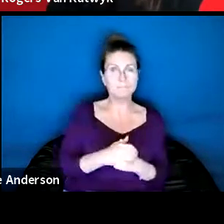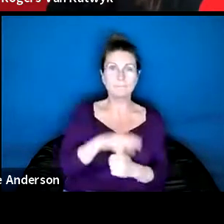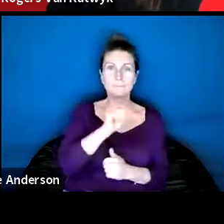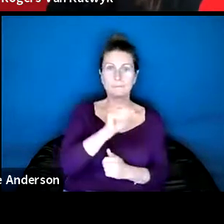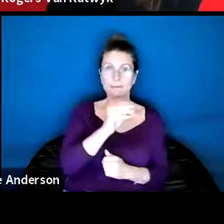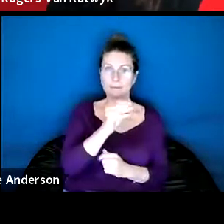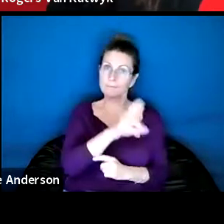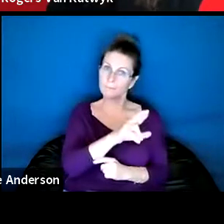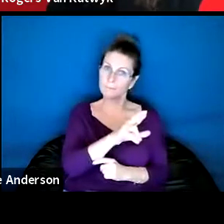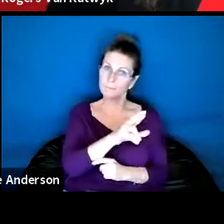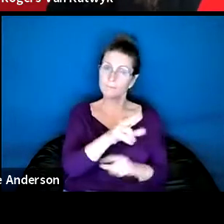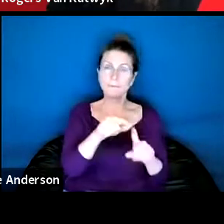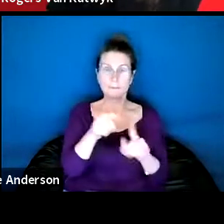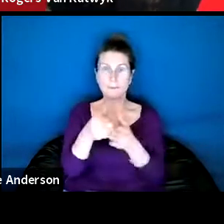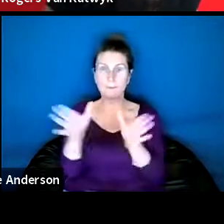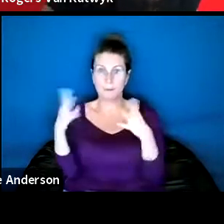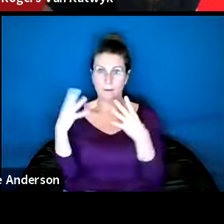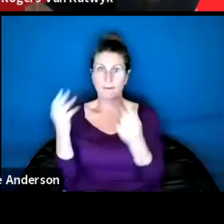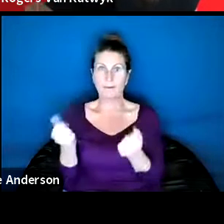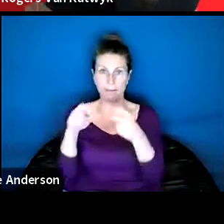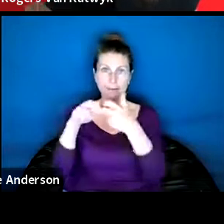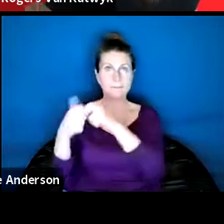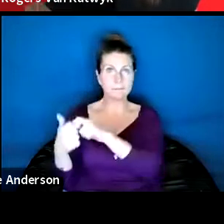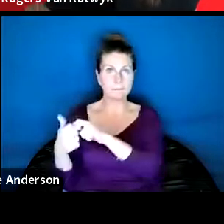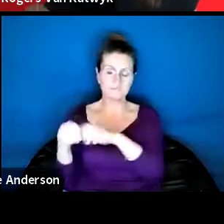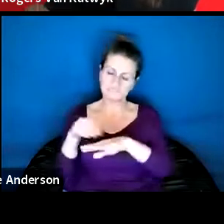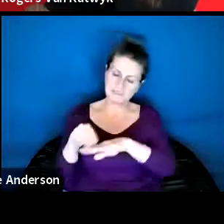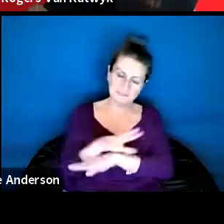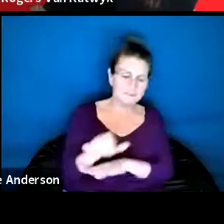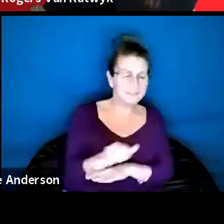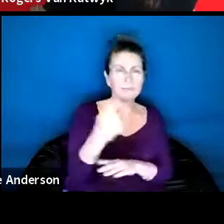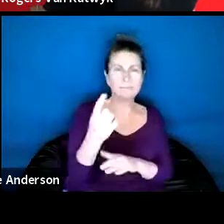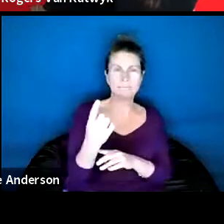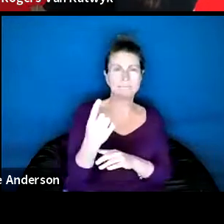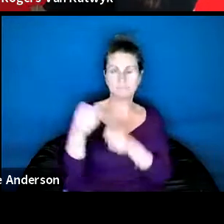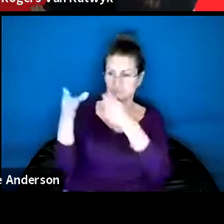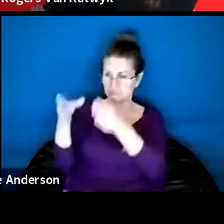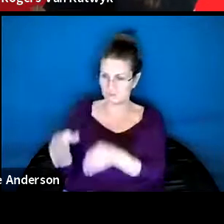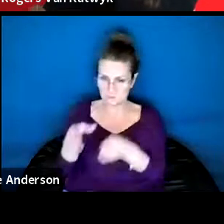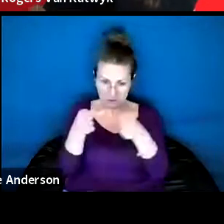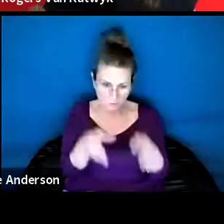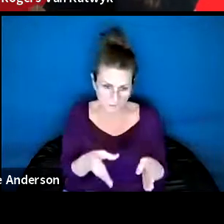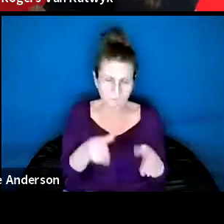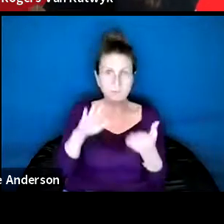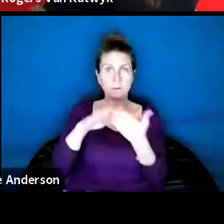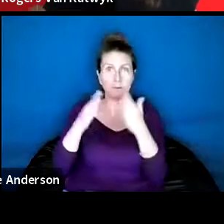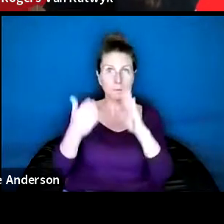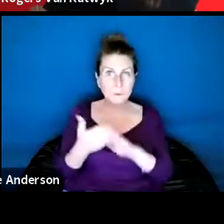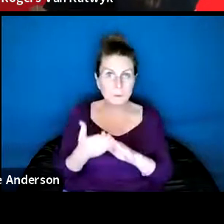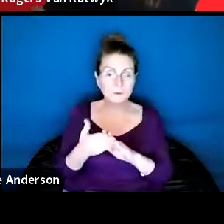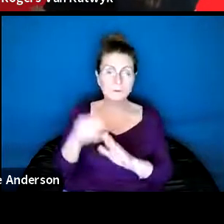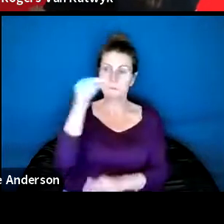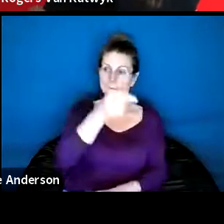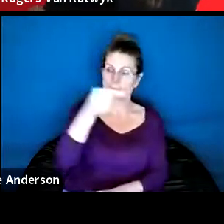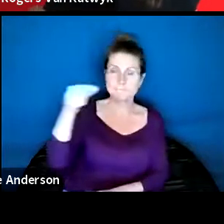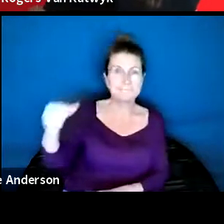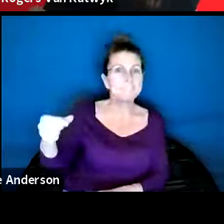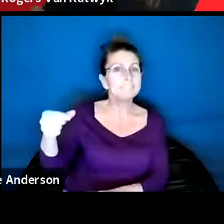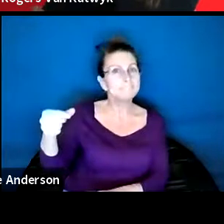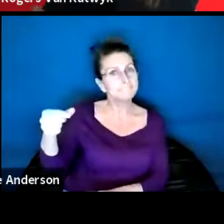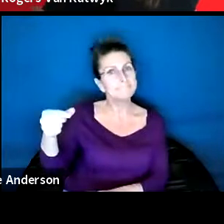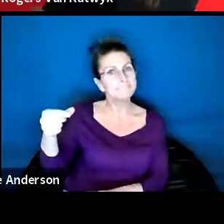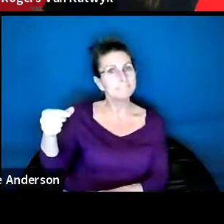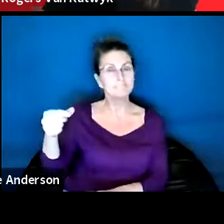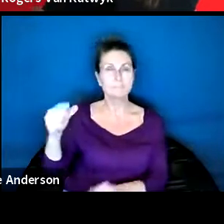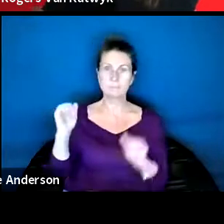resistance is a public health issue that can affect anyone, whether we're individuals, communities, governments, and all